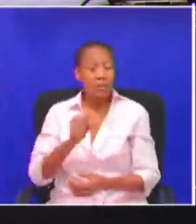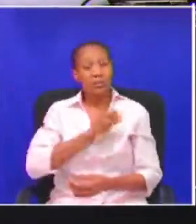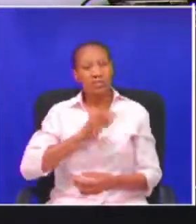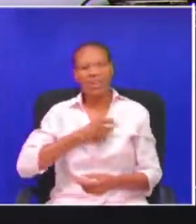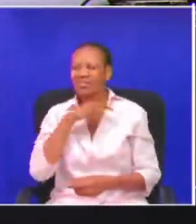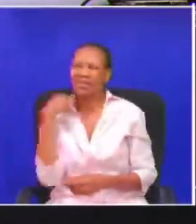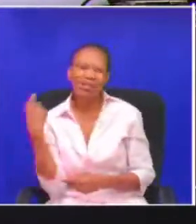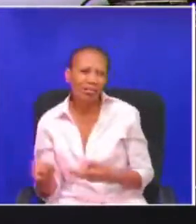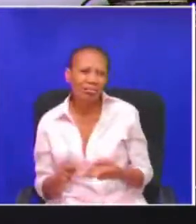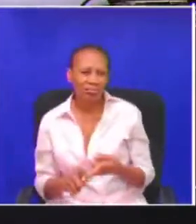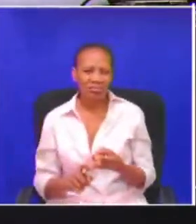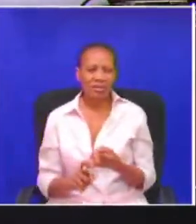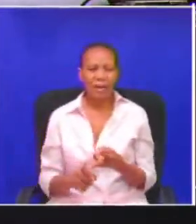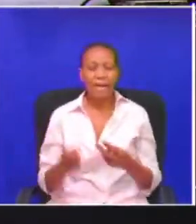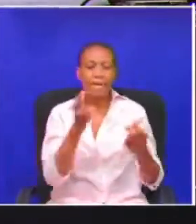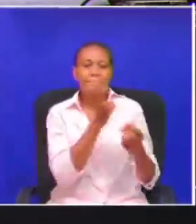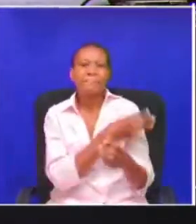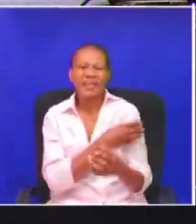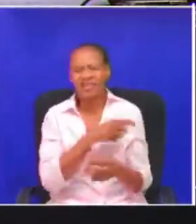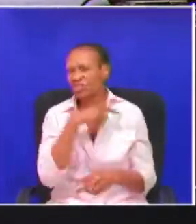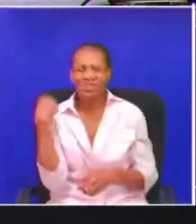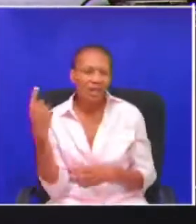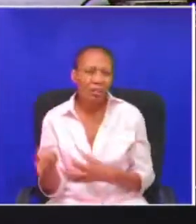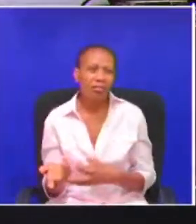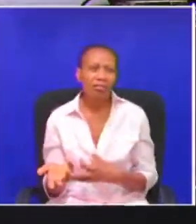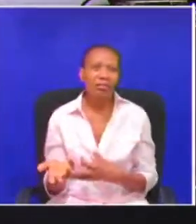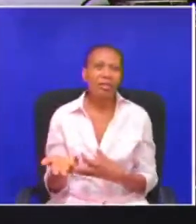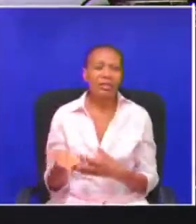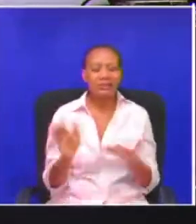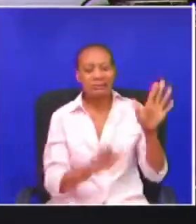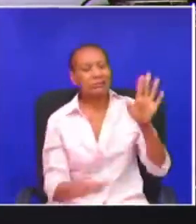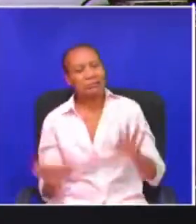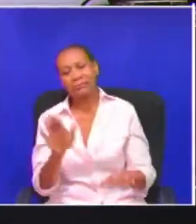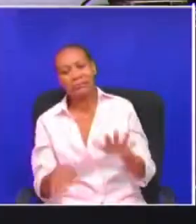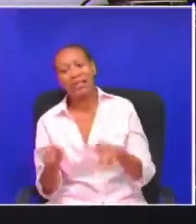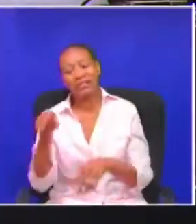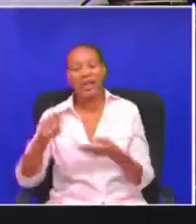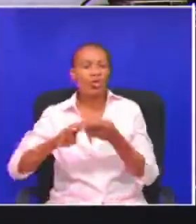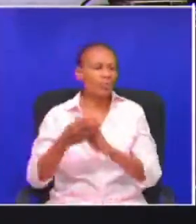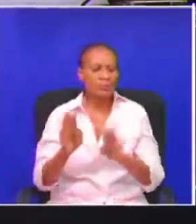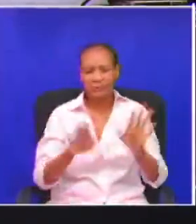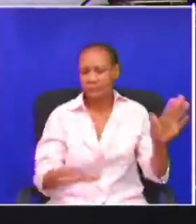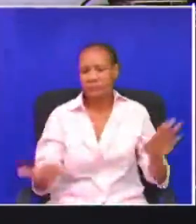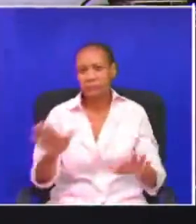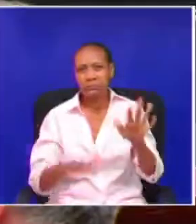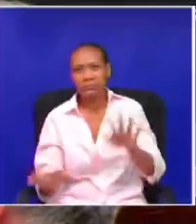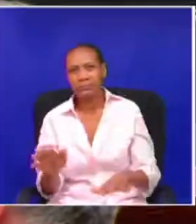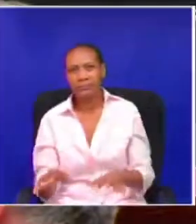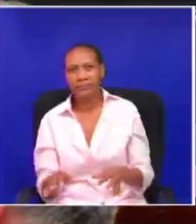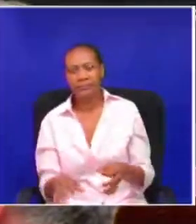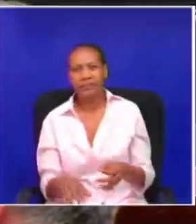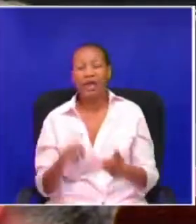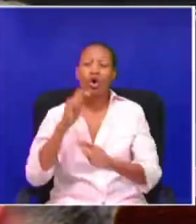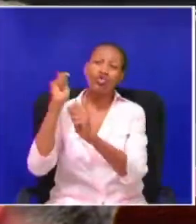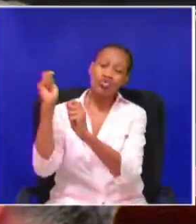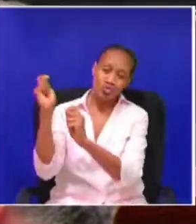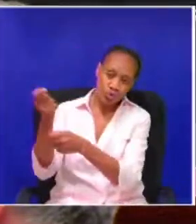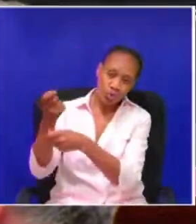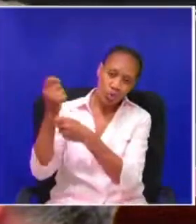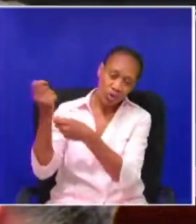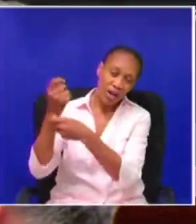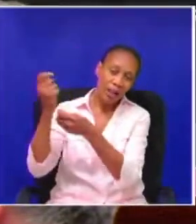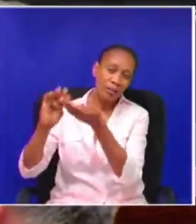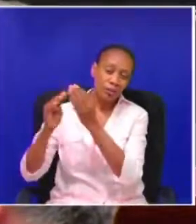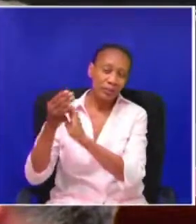killed, key managers getting killed, instability in the community, in the rural areas